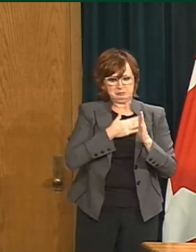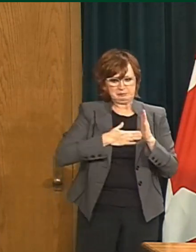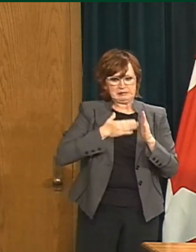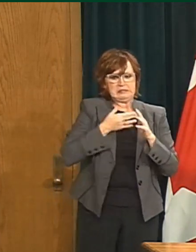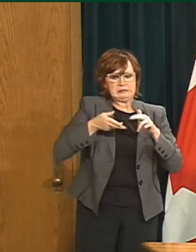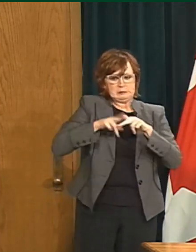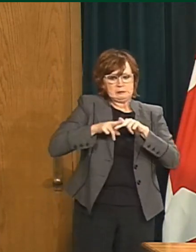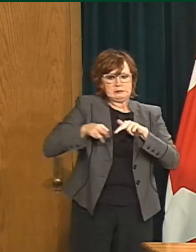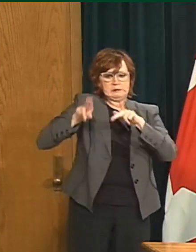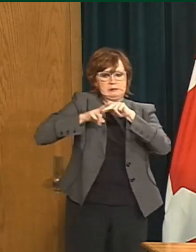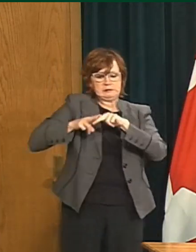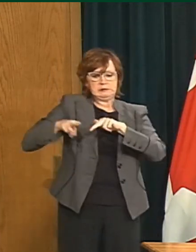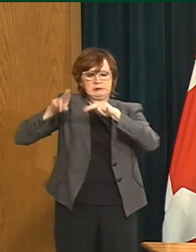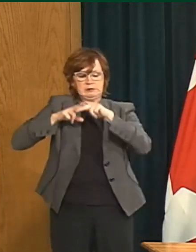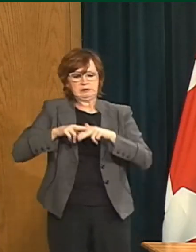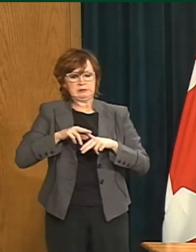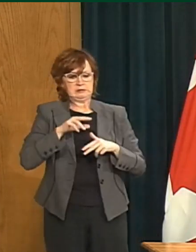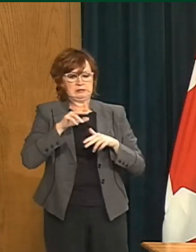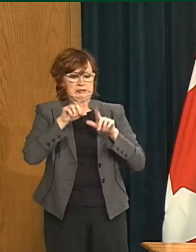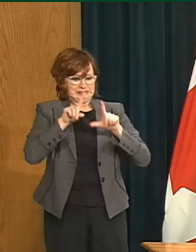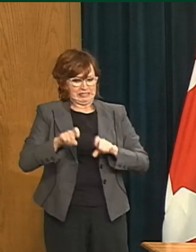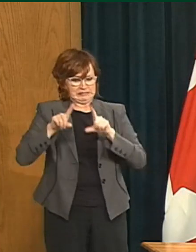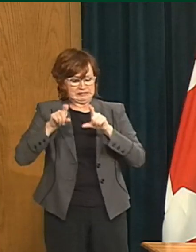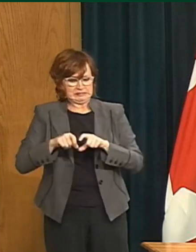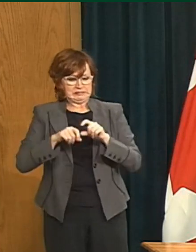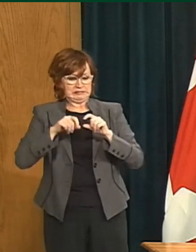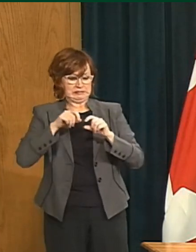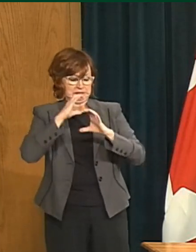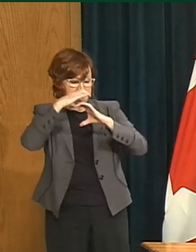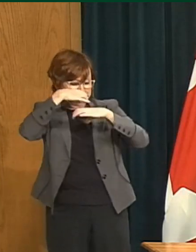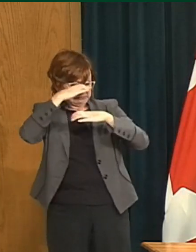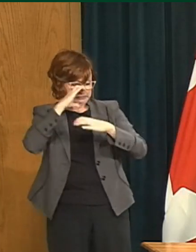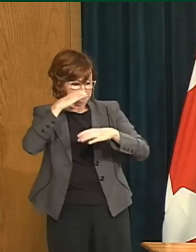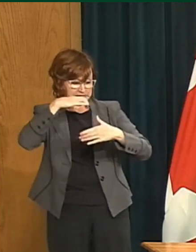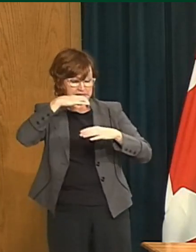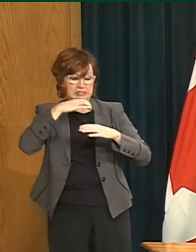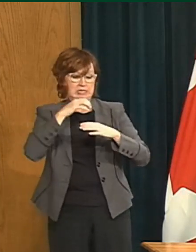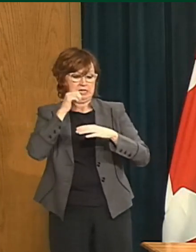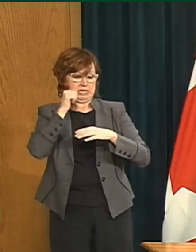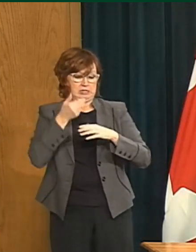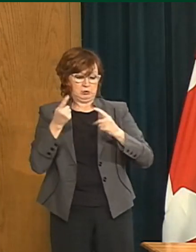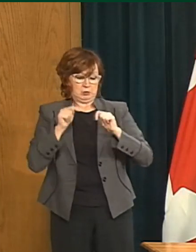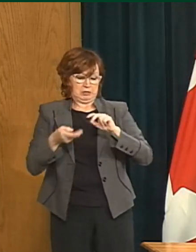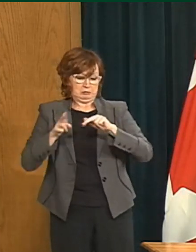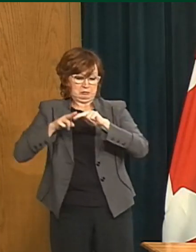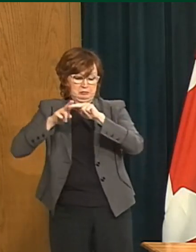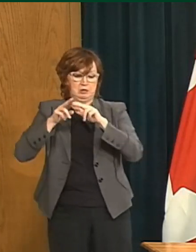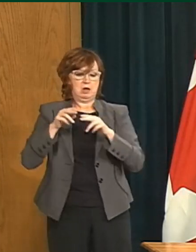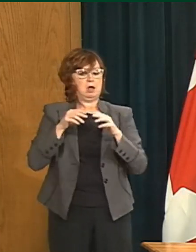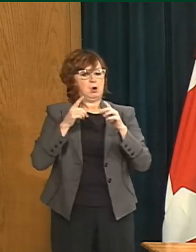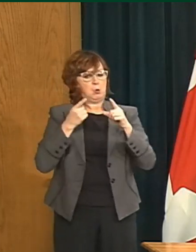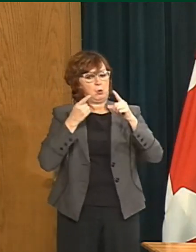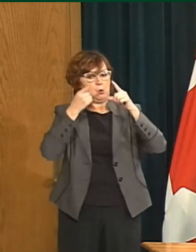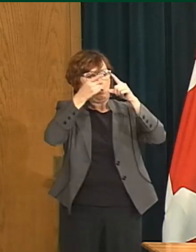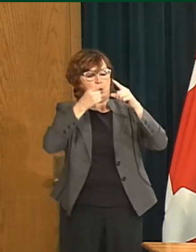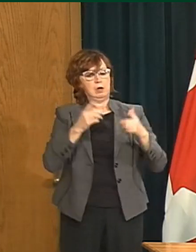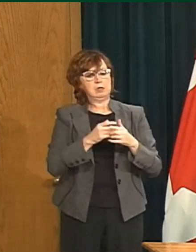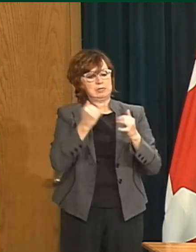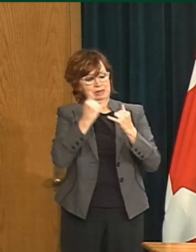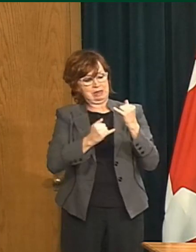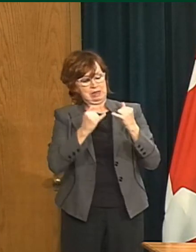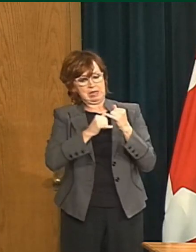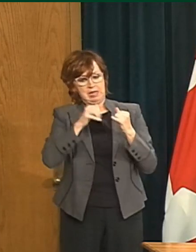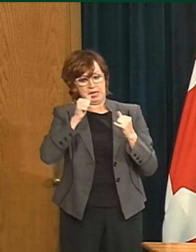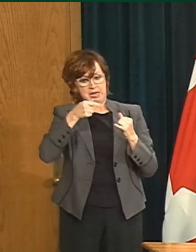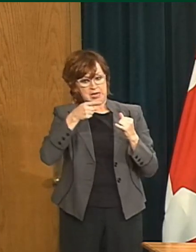as possible, and to try to get to 1,500 tests per day by the end of April, which will be dependent, of course, on being able